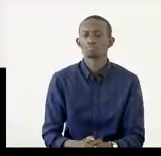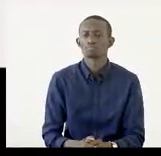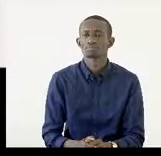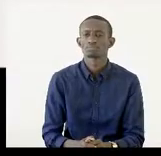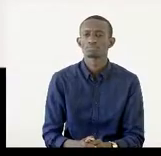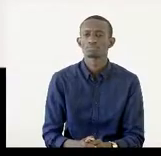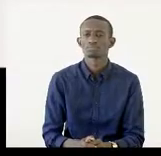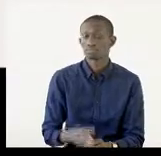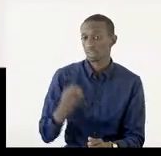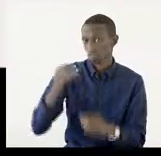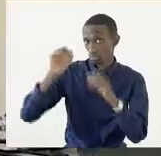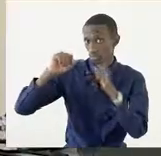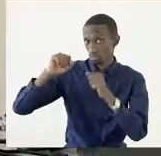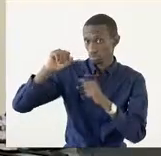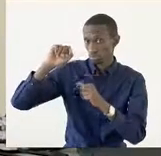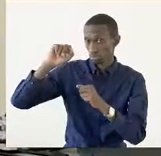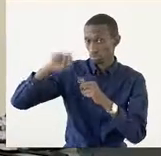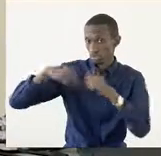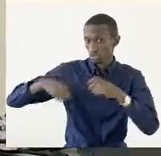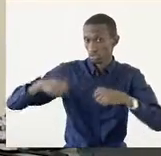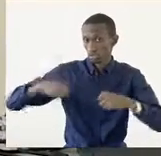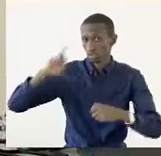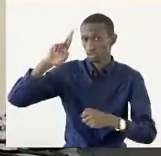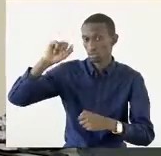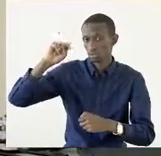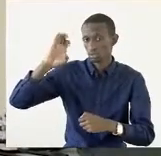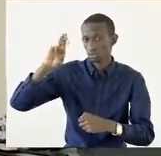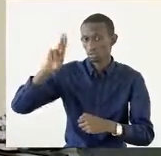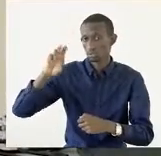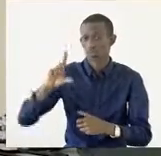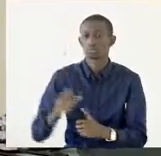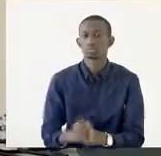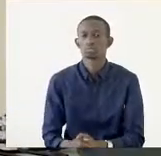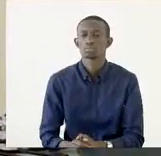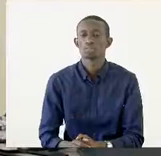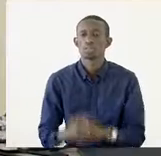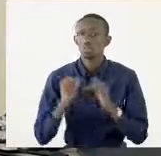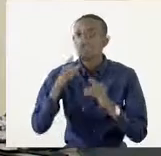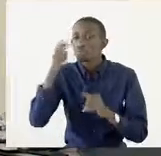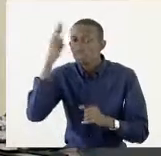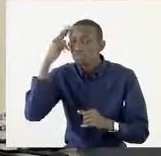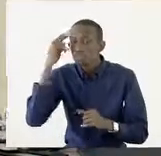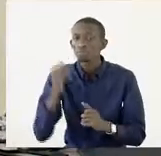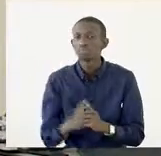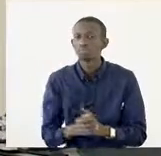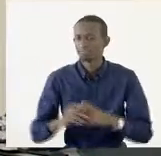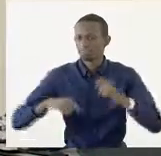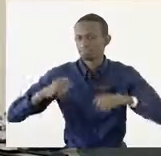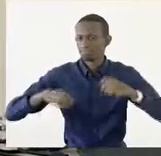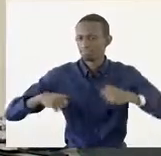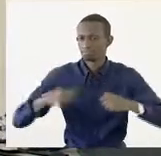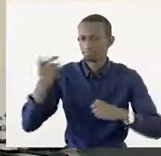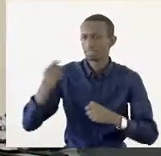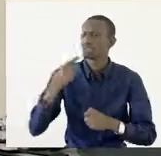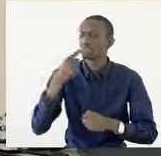under Cannizzaro's reaction. So if you remember the reactions that